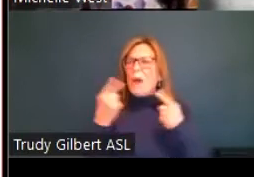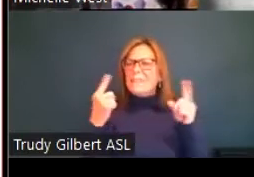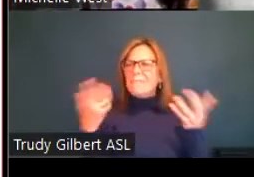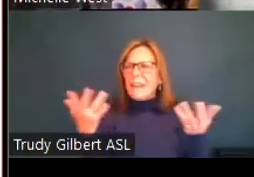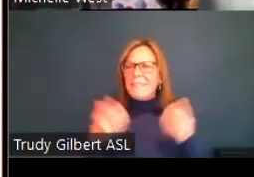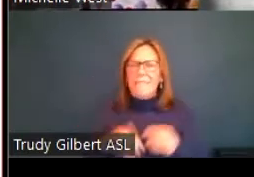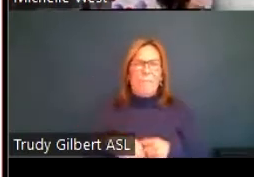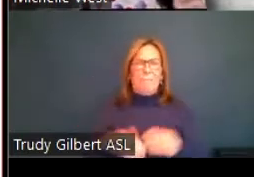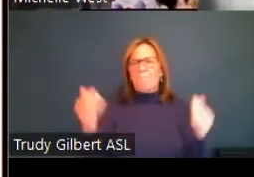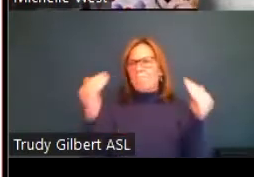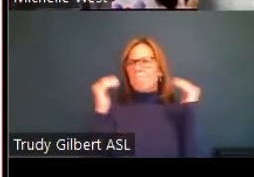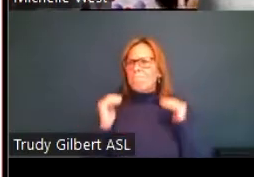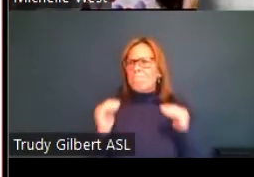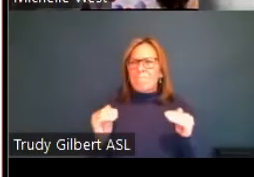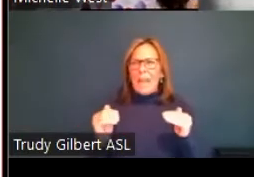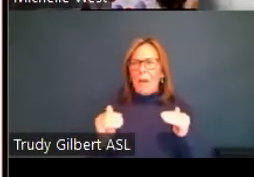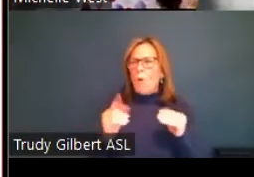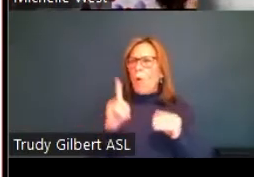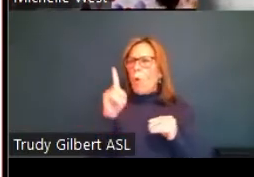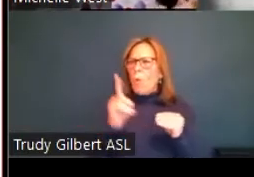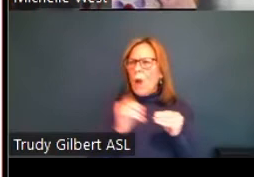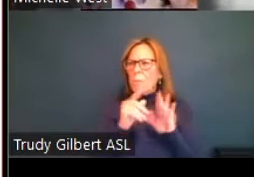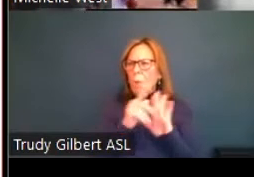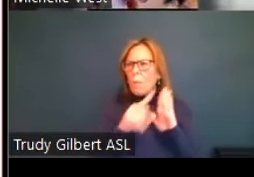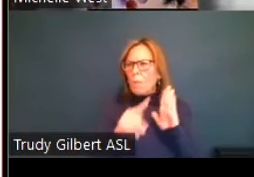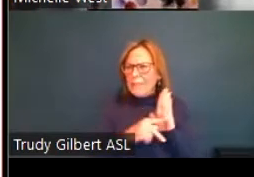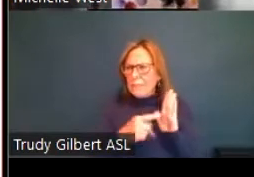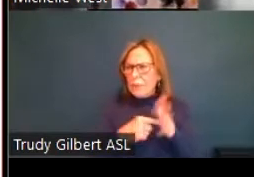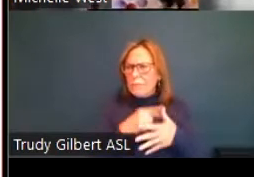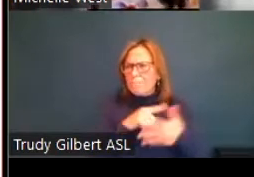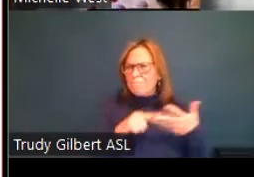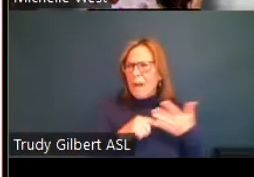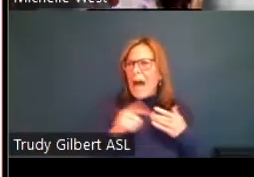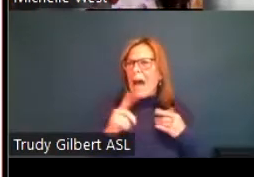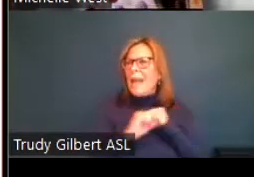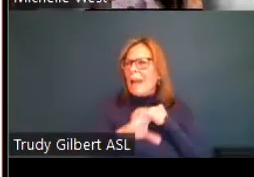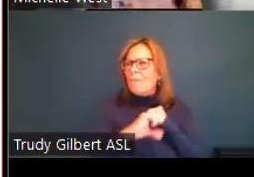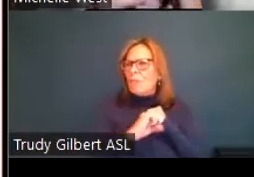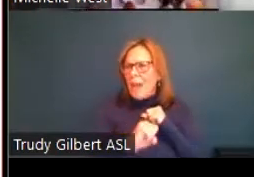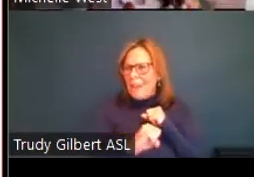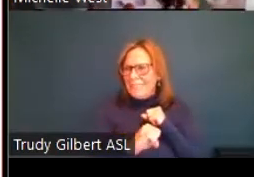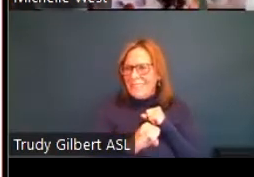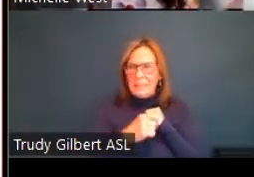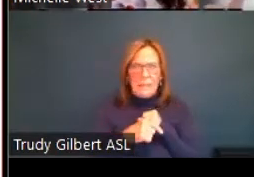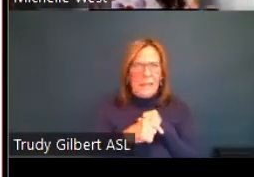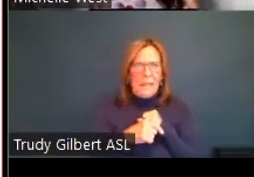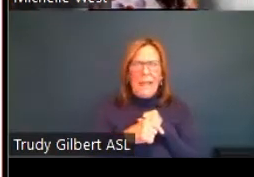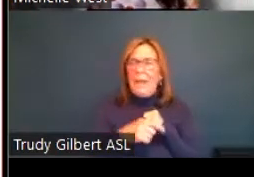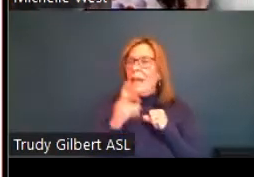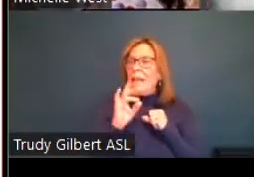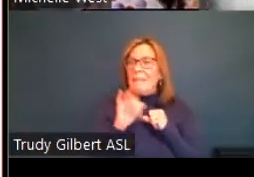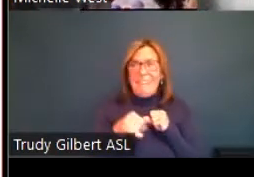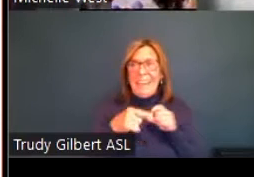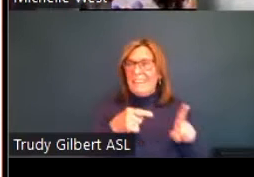let's go into one more principle on advertising. And this is actually a principle for all